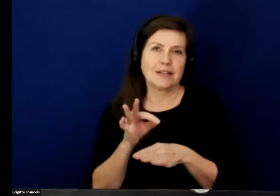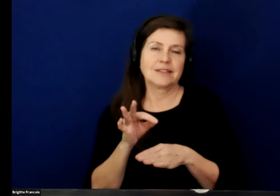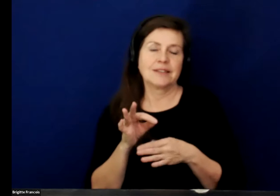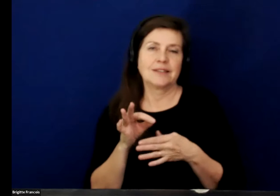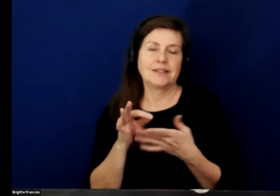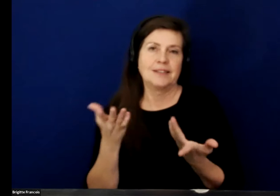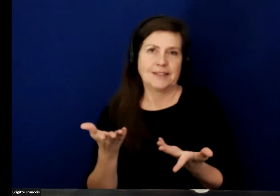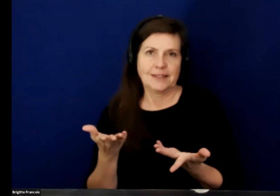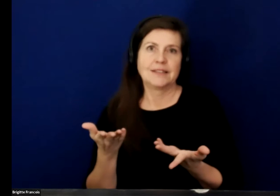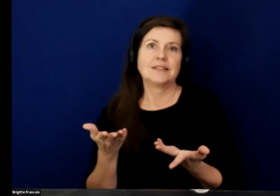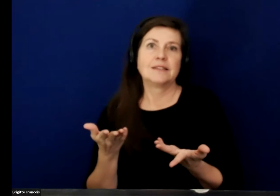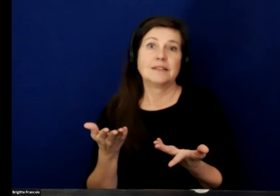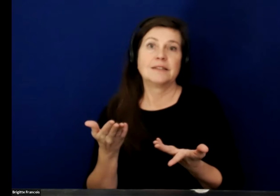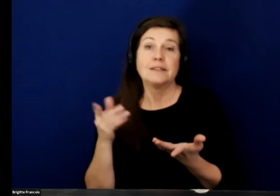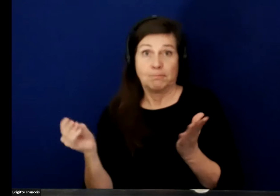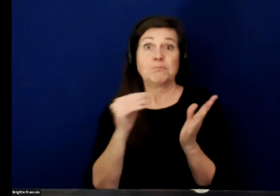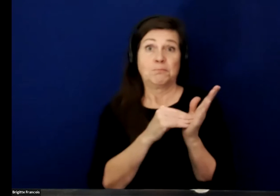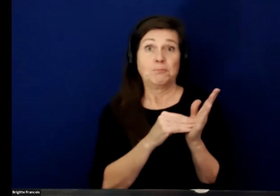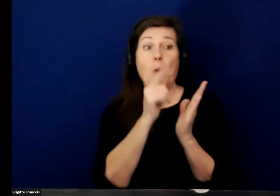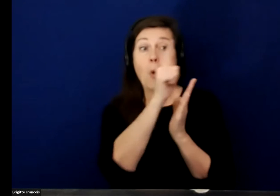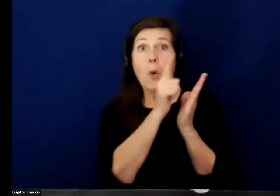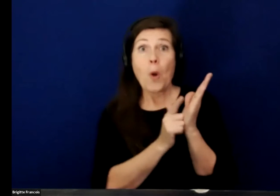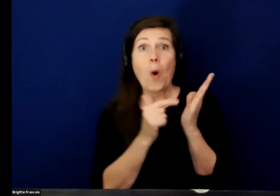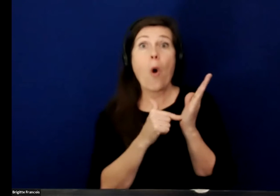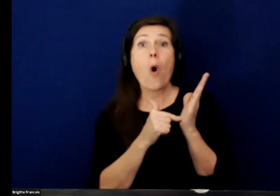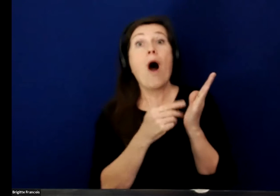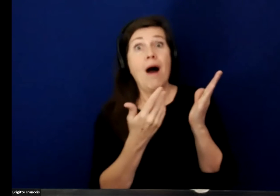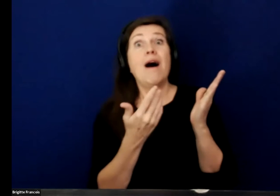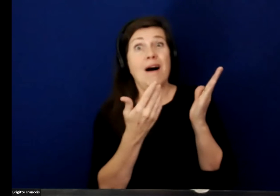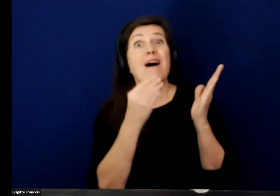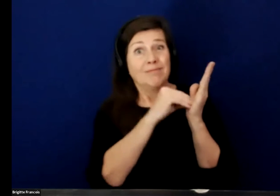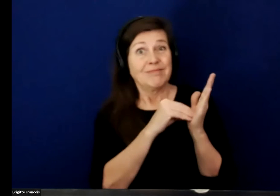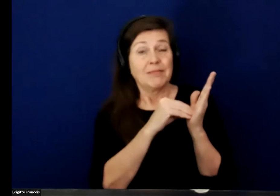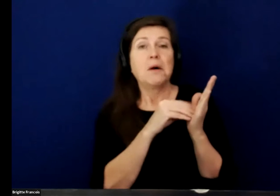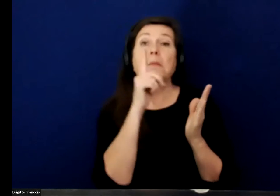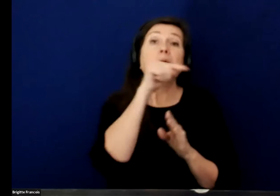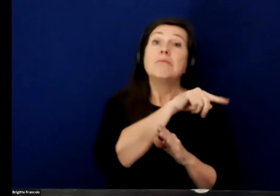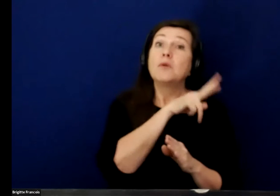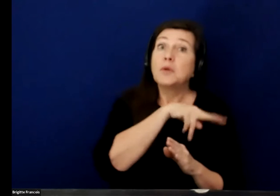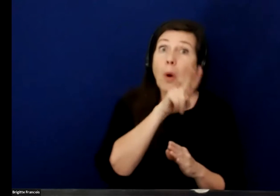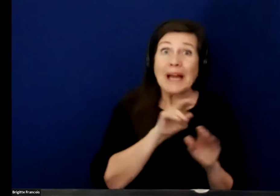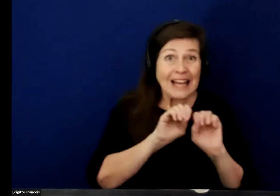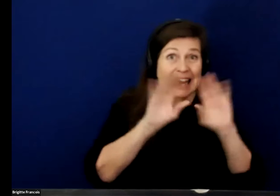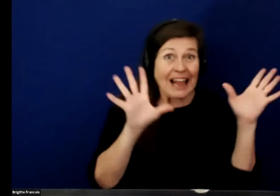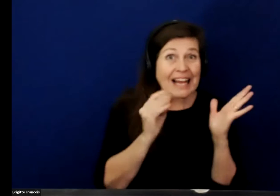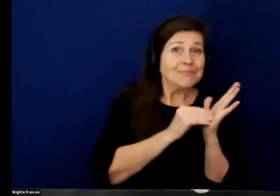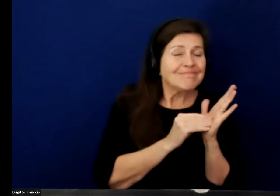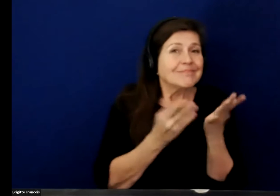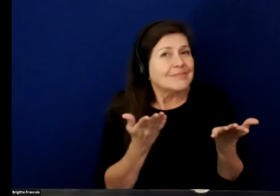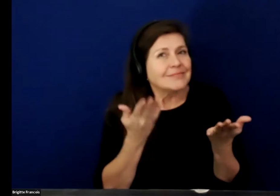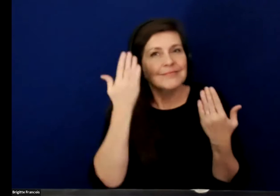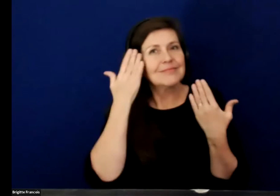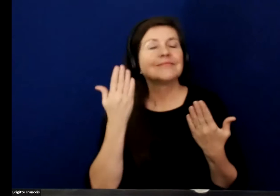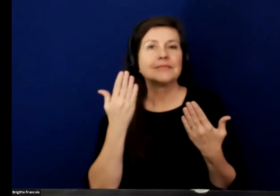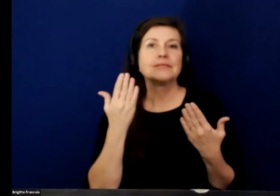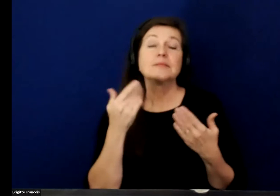and also in the law, but not as clearly as, for instance, in Norway, I think. So, but this is a really good